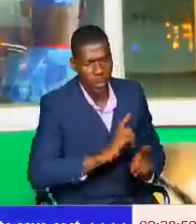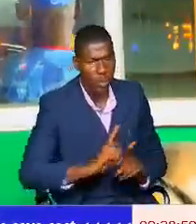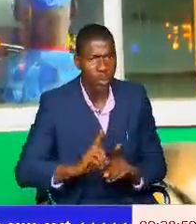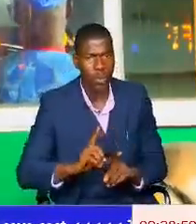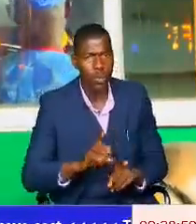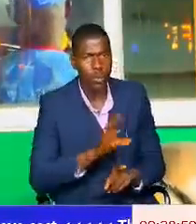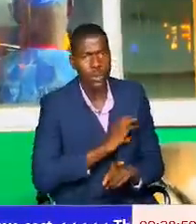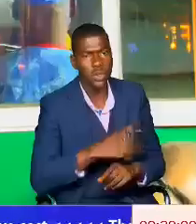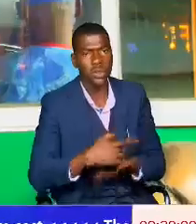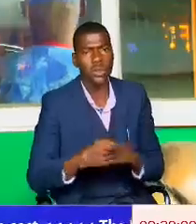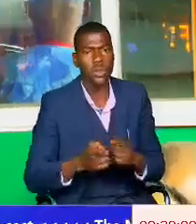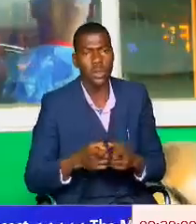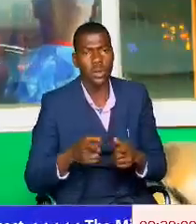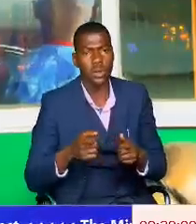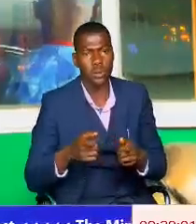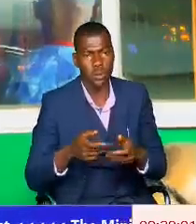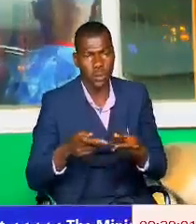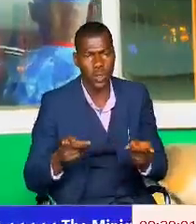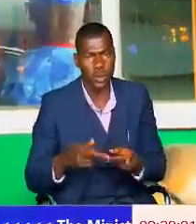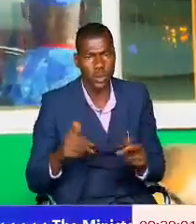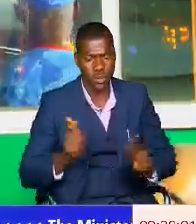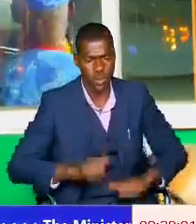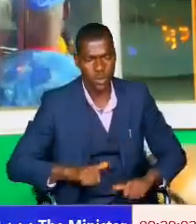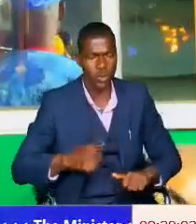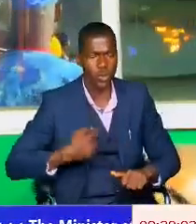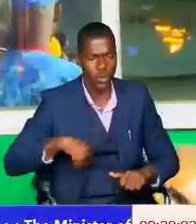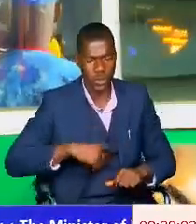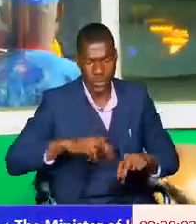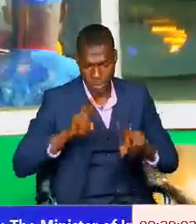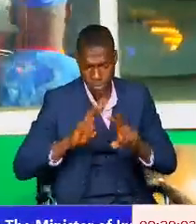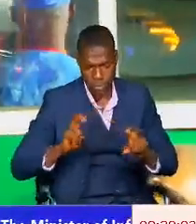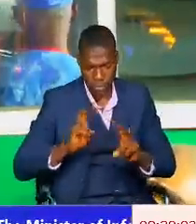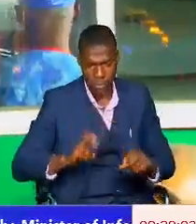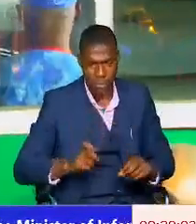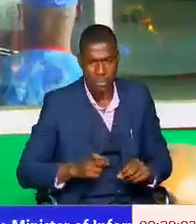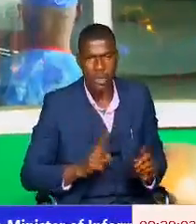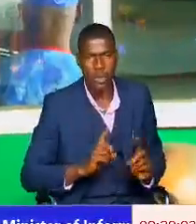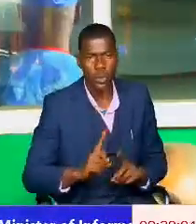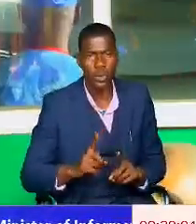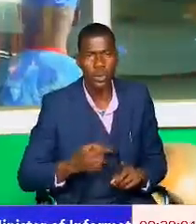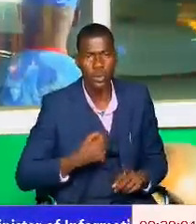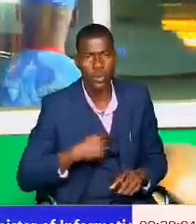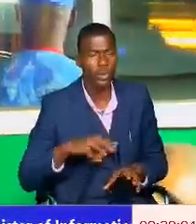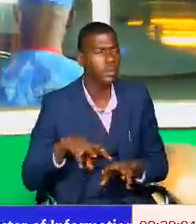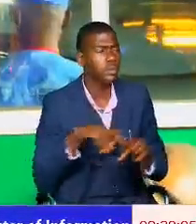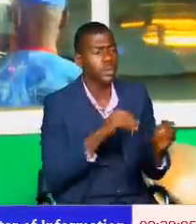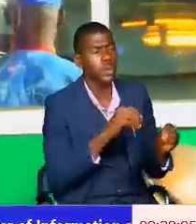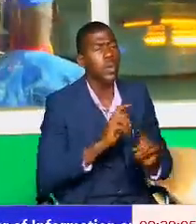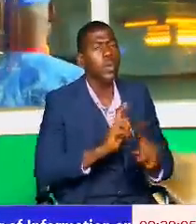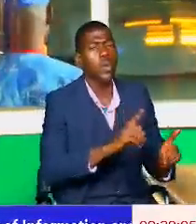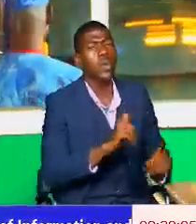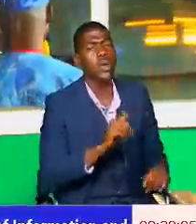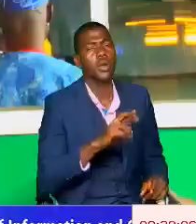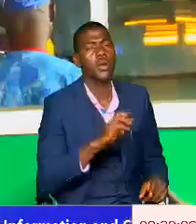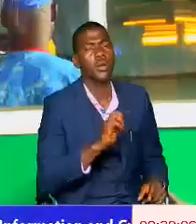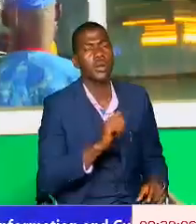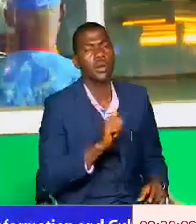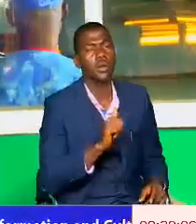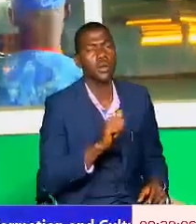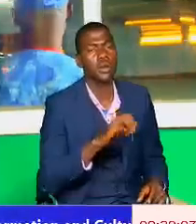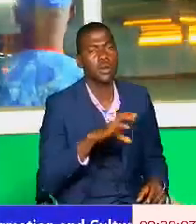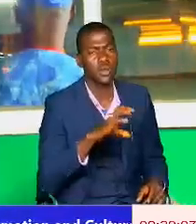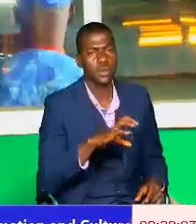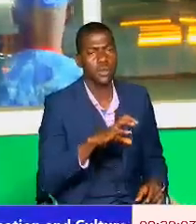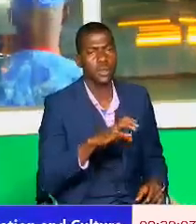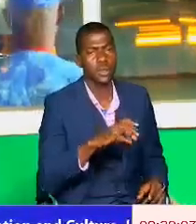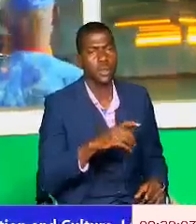for further investigation. Mm-hmm. Then we get in there. I left for Area C command to attend